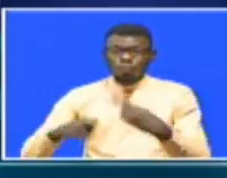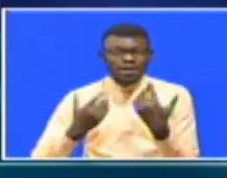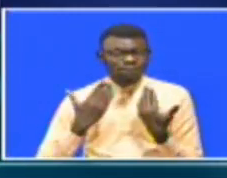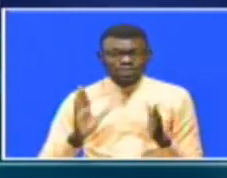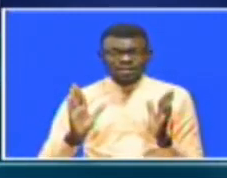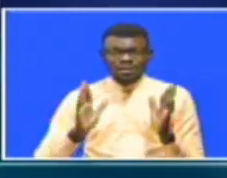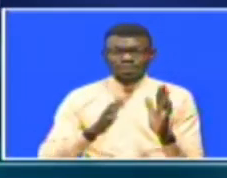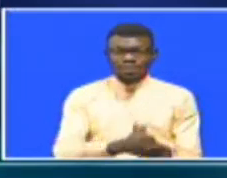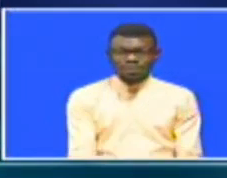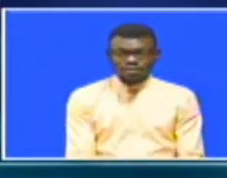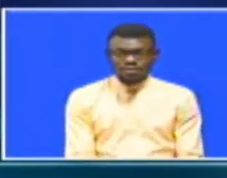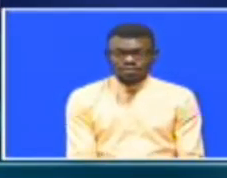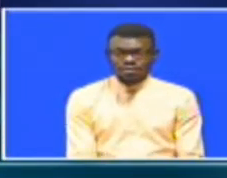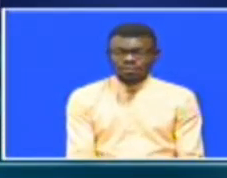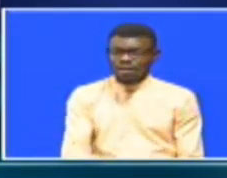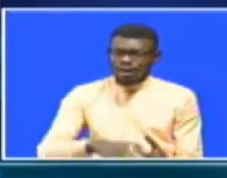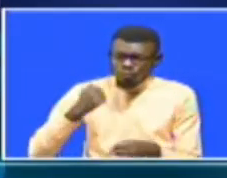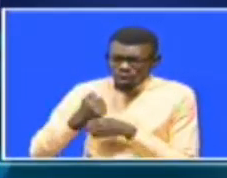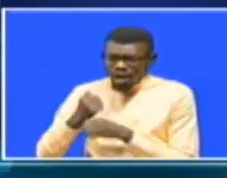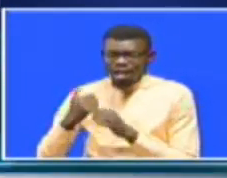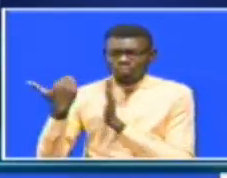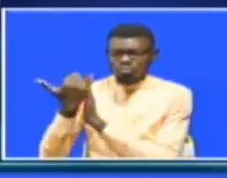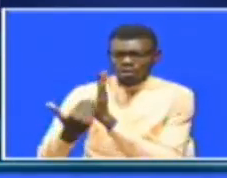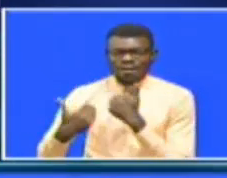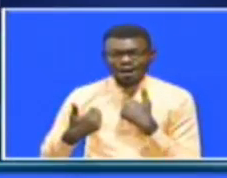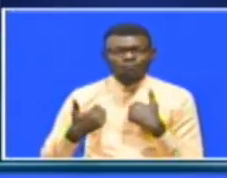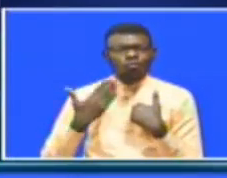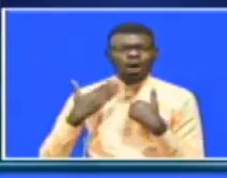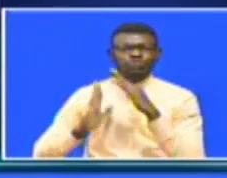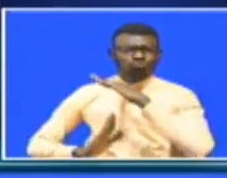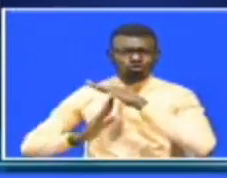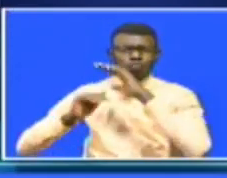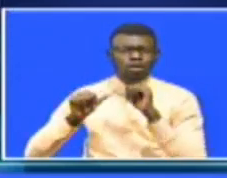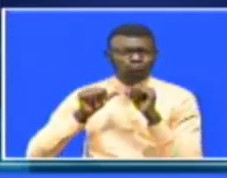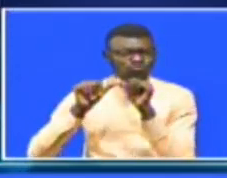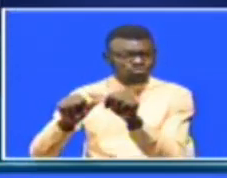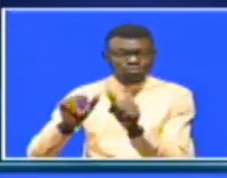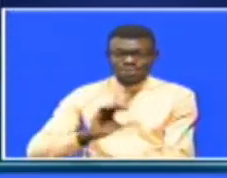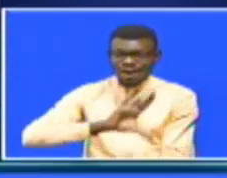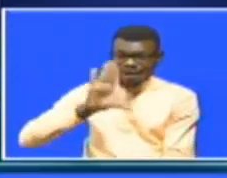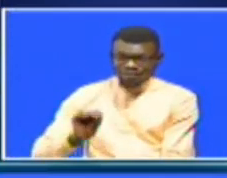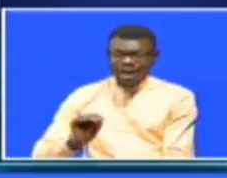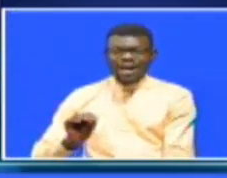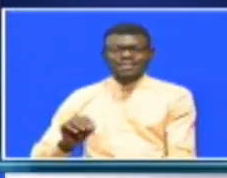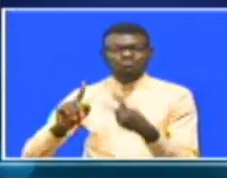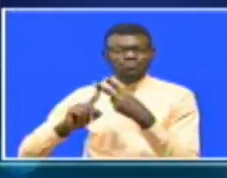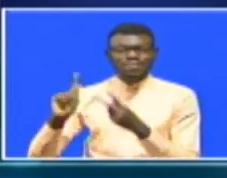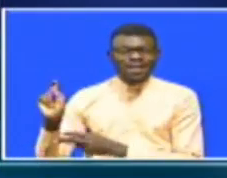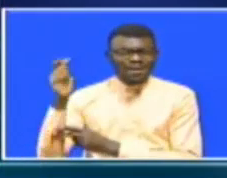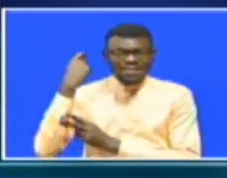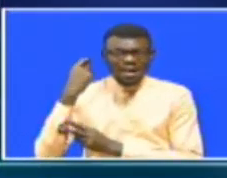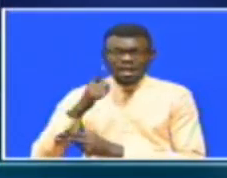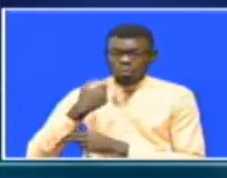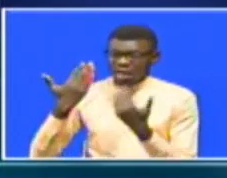very unfinished business. We still want to remain top in the continent, top in Kenya, and we are